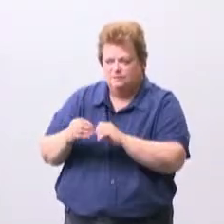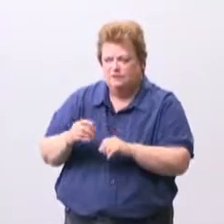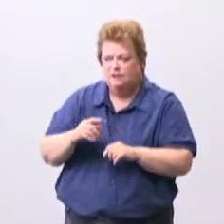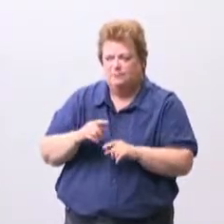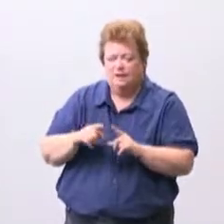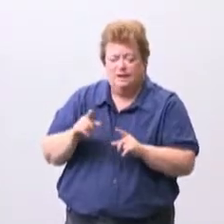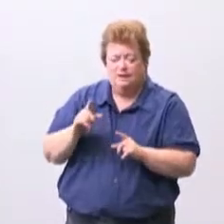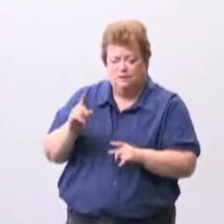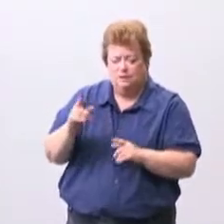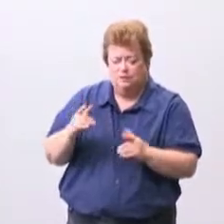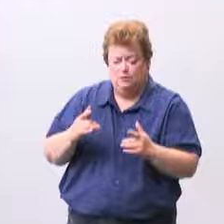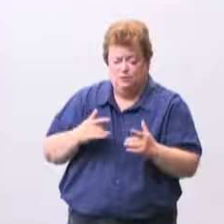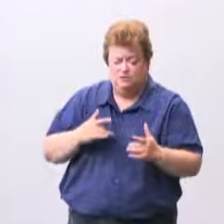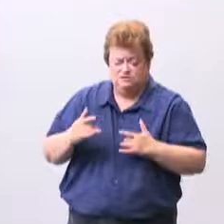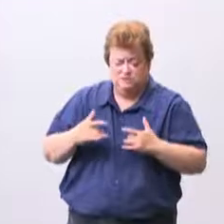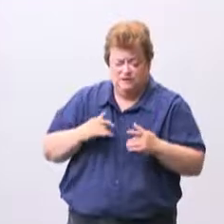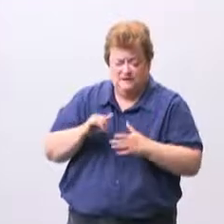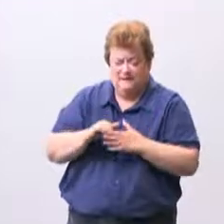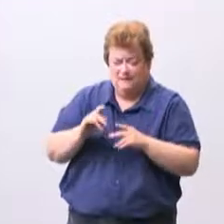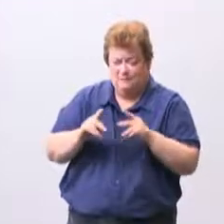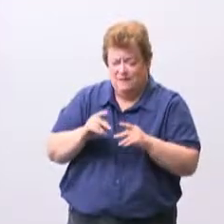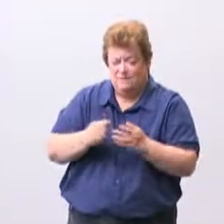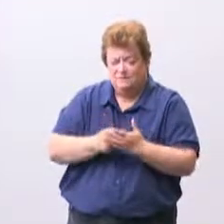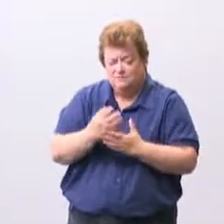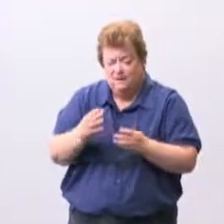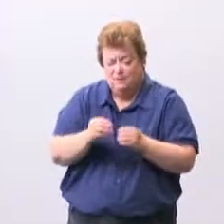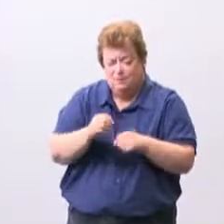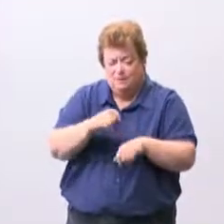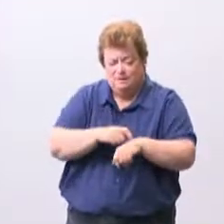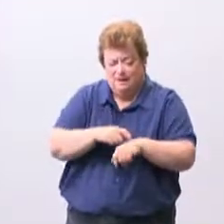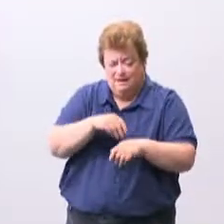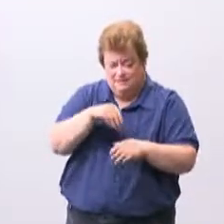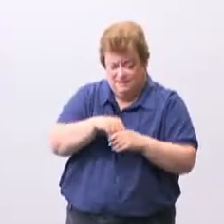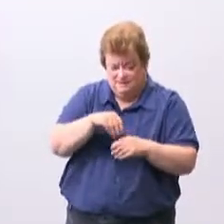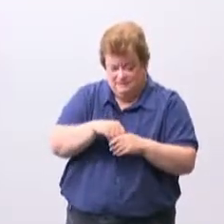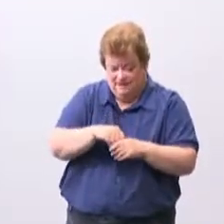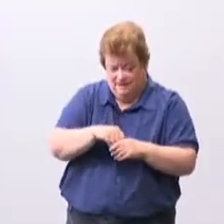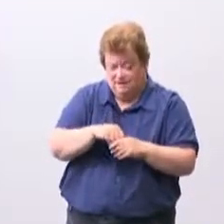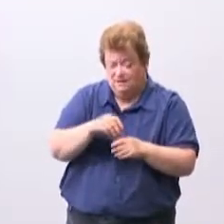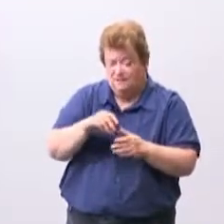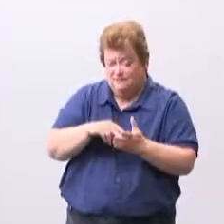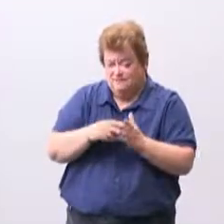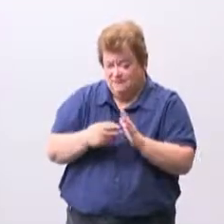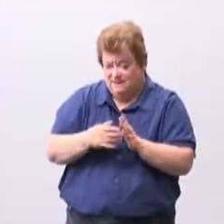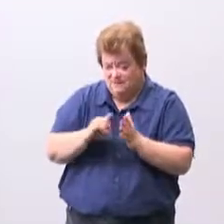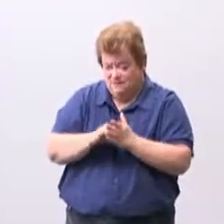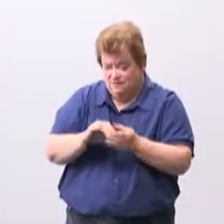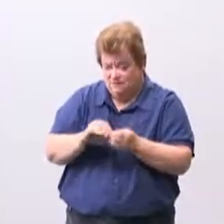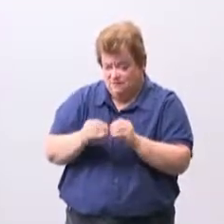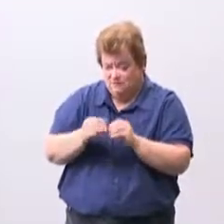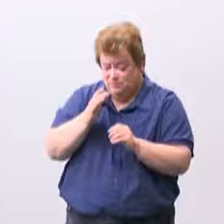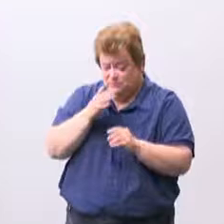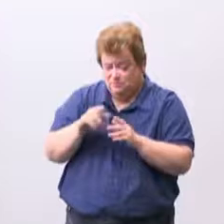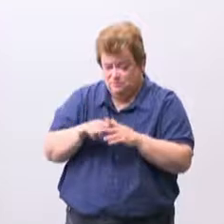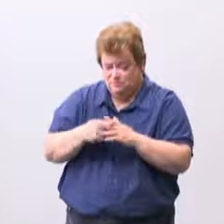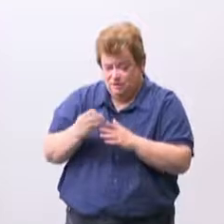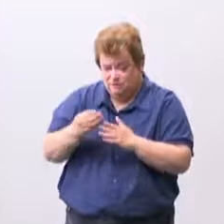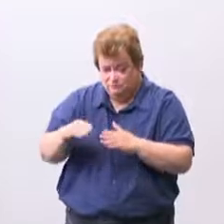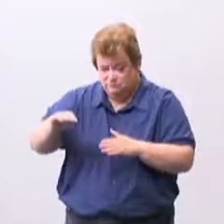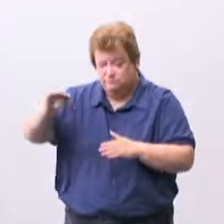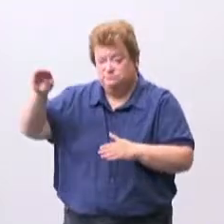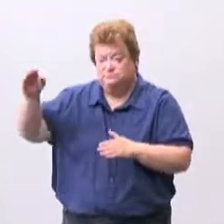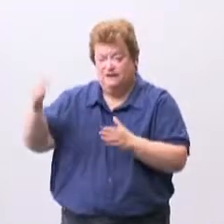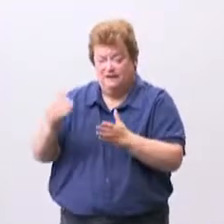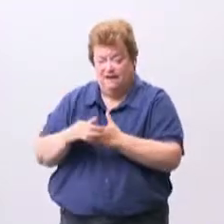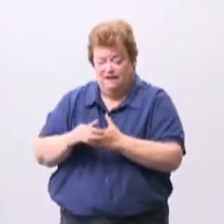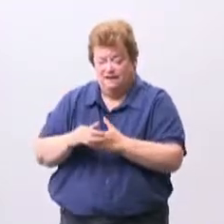more people go inside, spend more time inside, that transmission will, or those cases will start to go back up? Now,